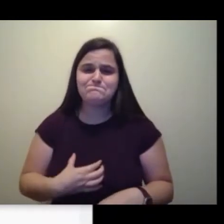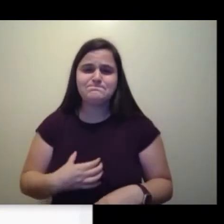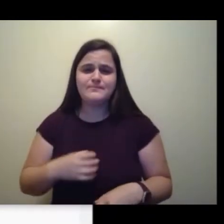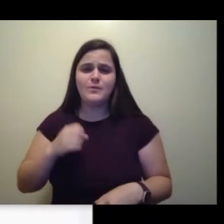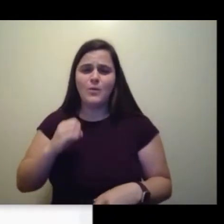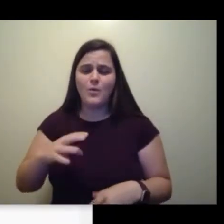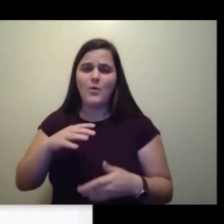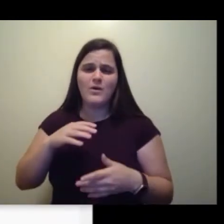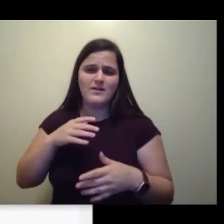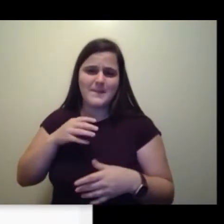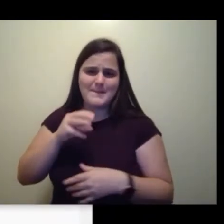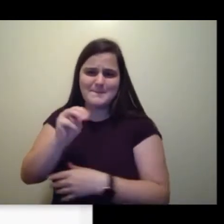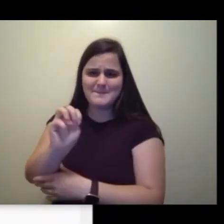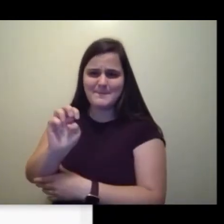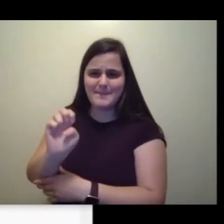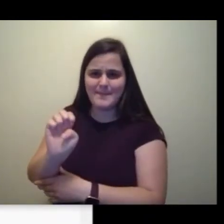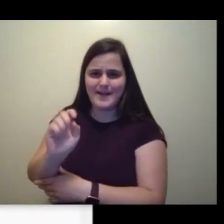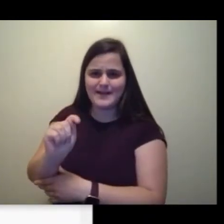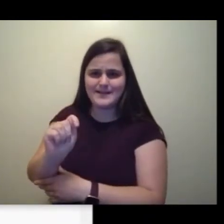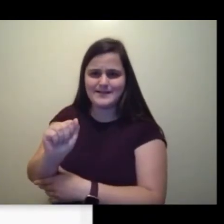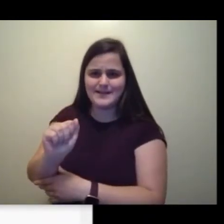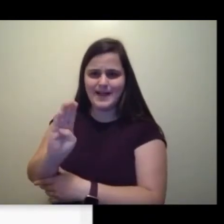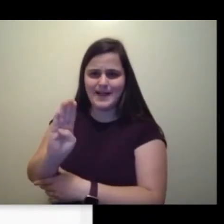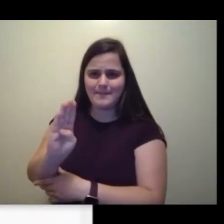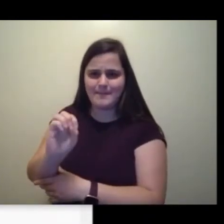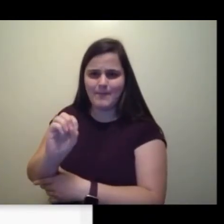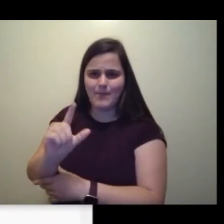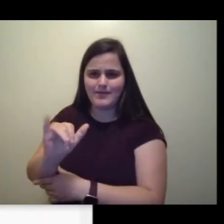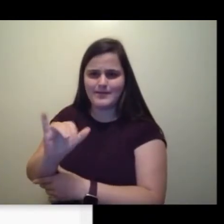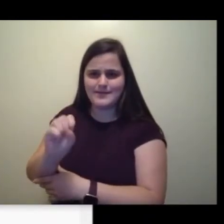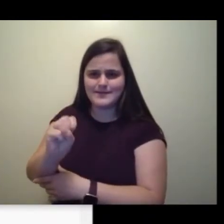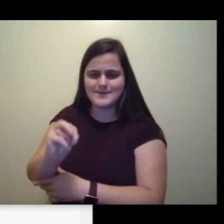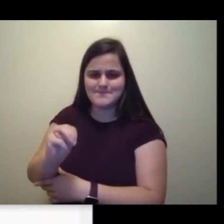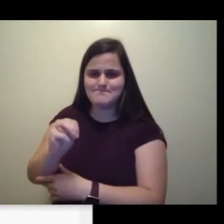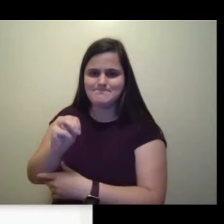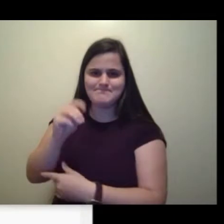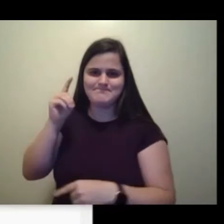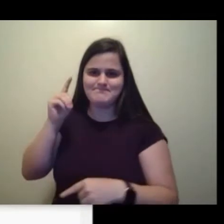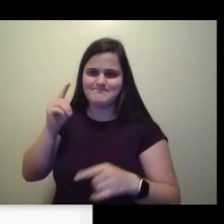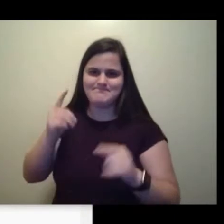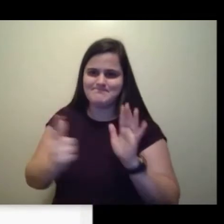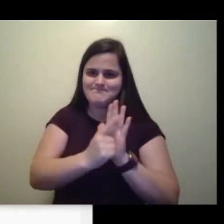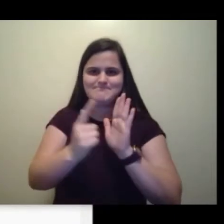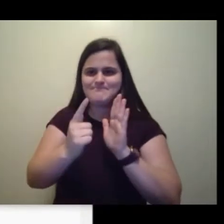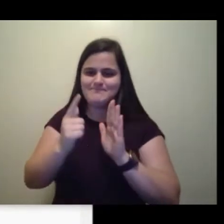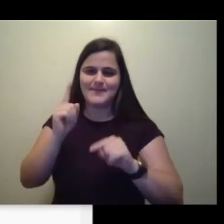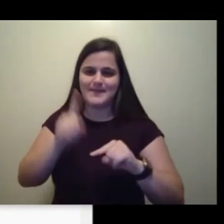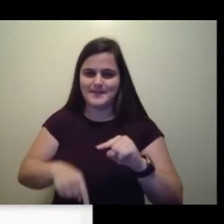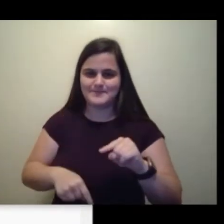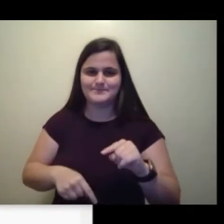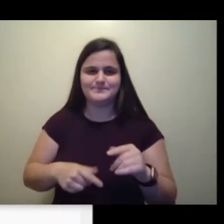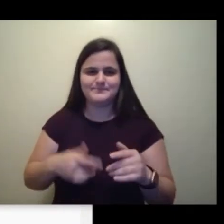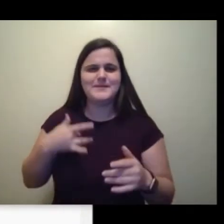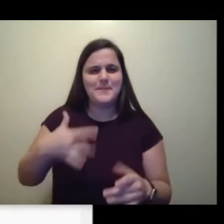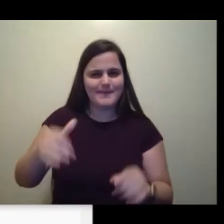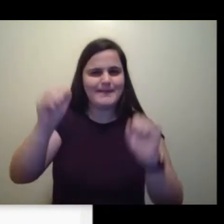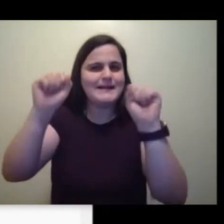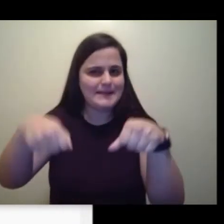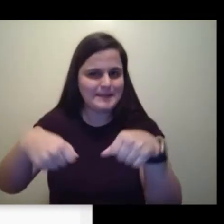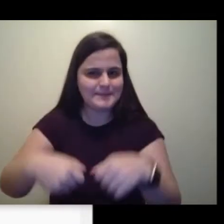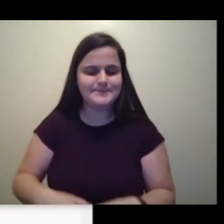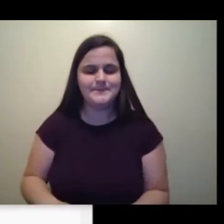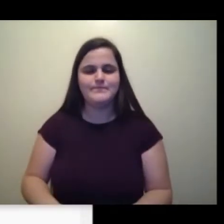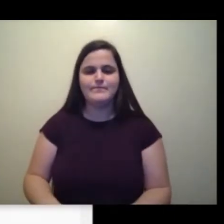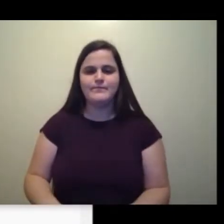or certain inborn errors of metabolism. Finally, there are 9 of them that we